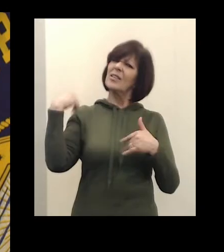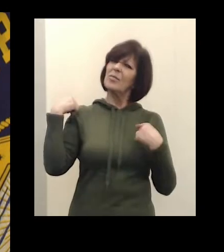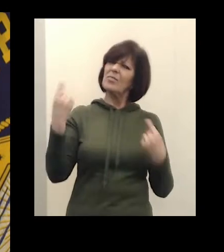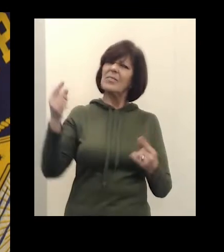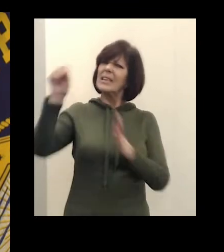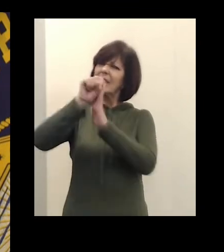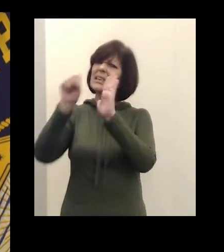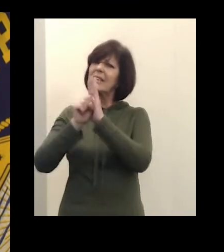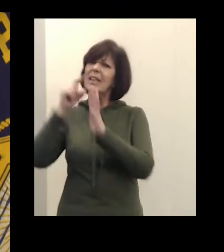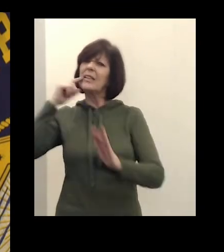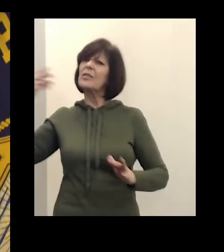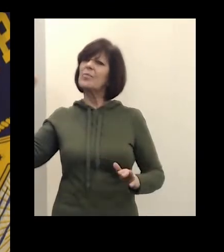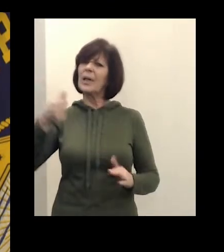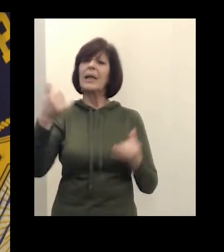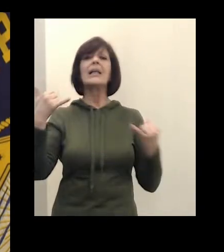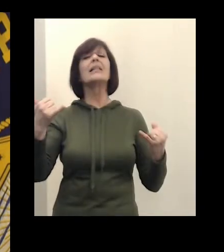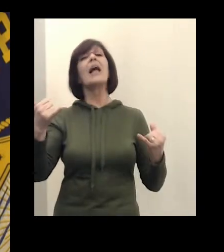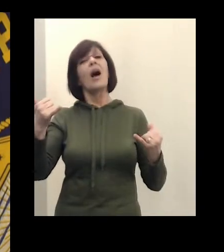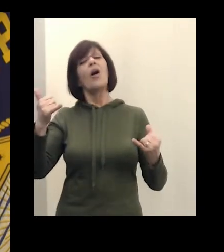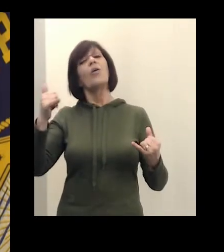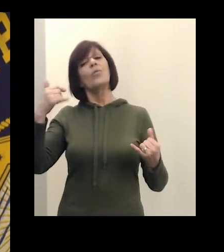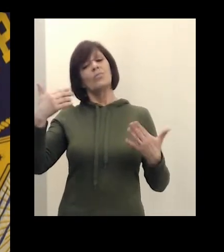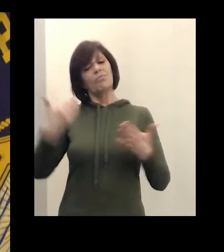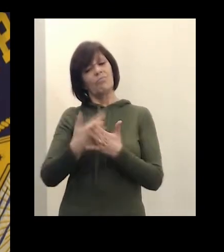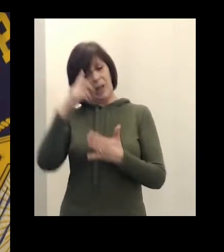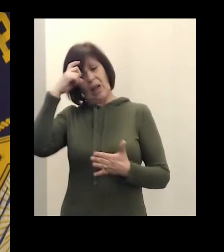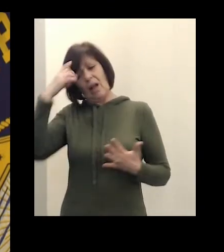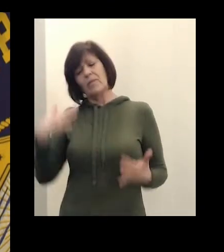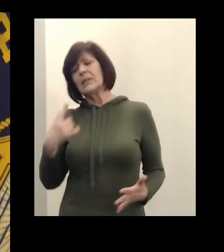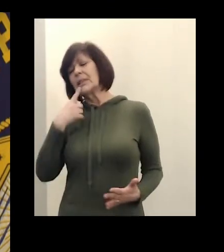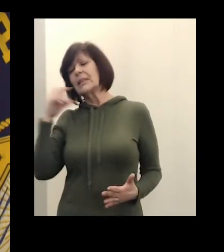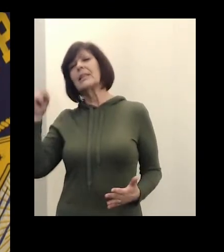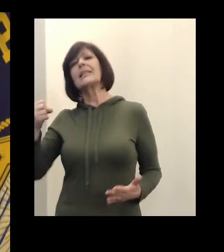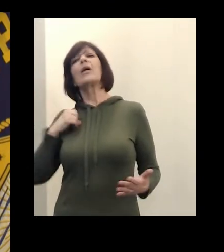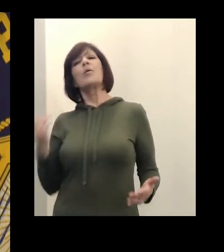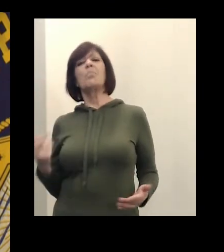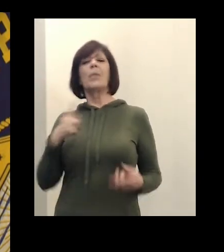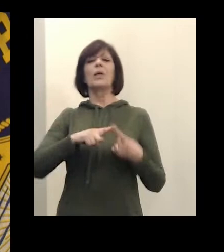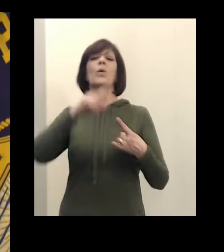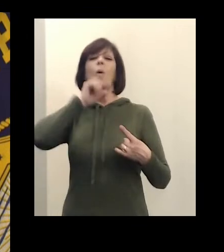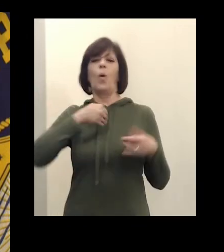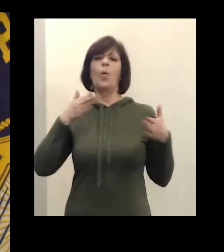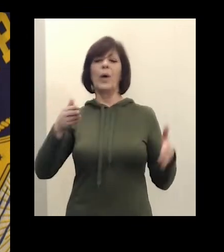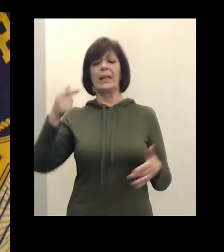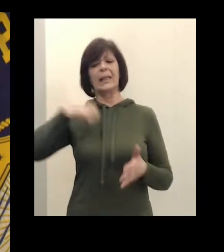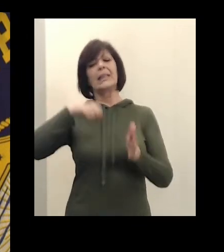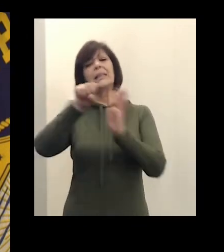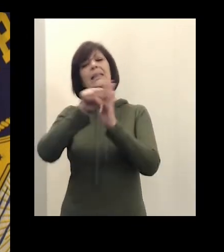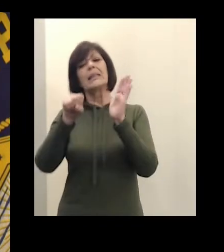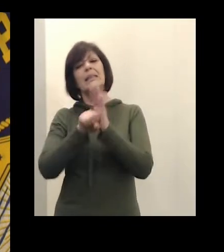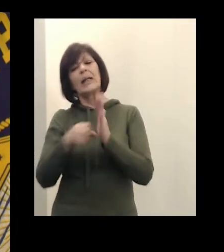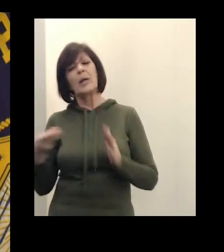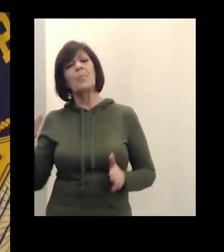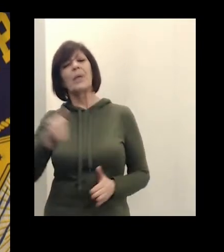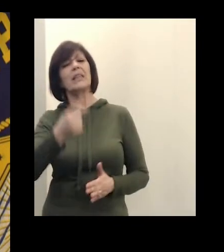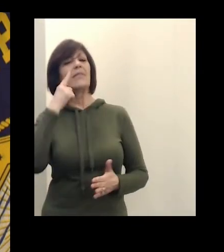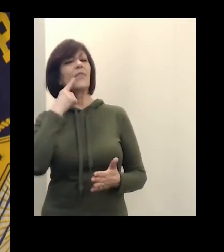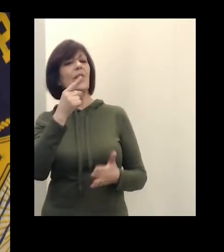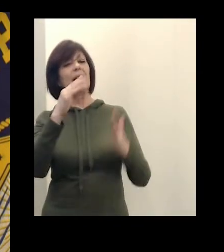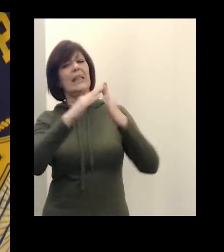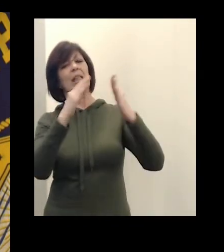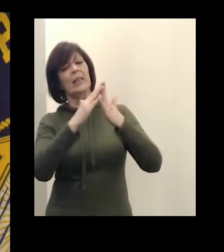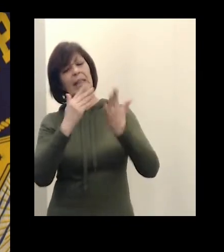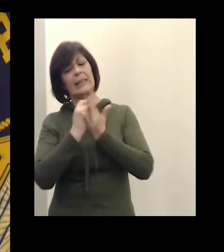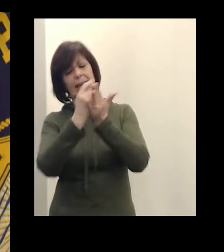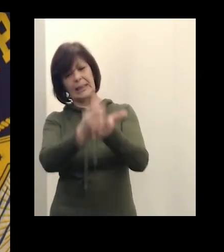back to the traditional formula in which the state will pay the local municipal assistance. Actually, one of the reasons we couldn't